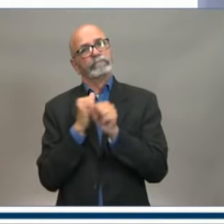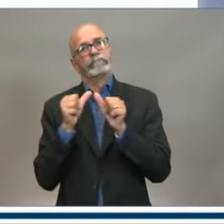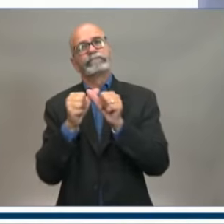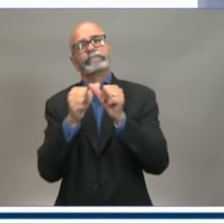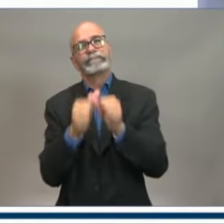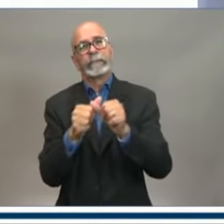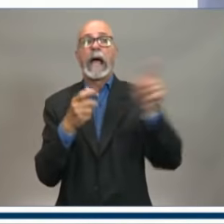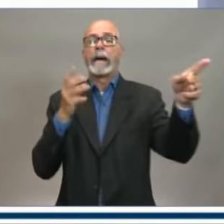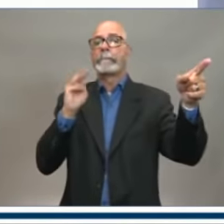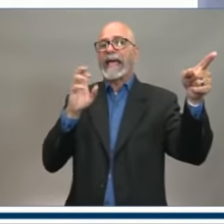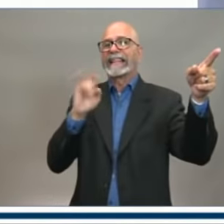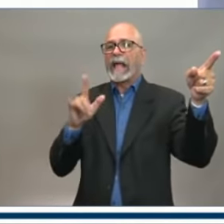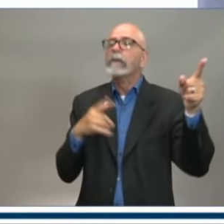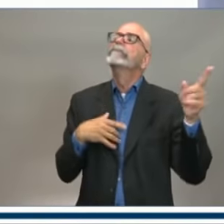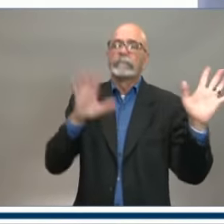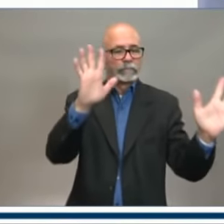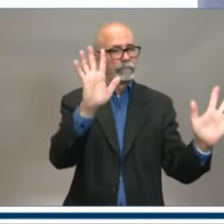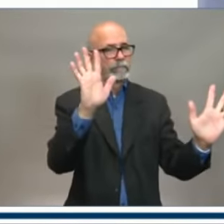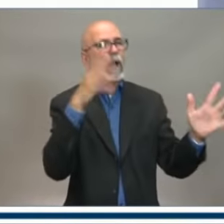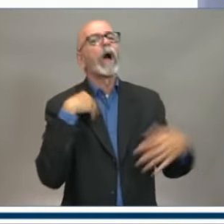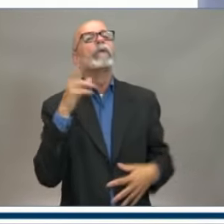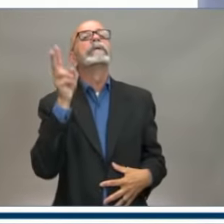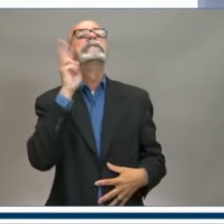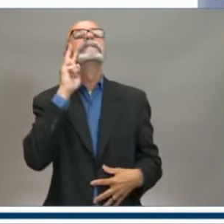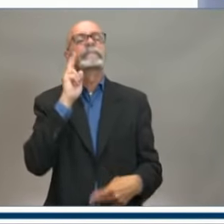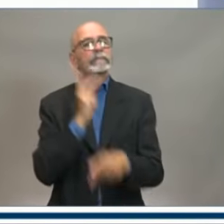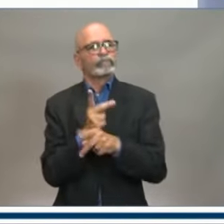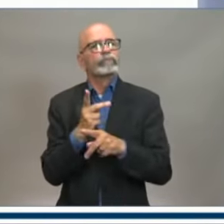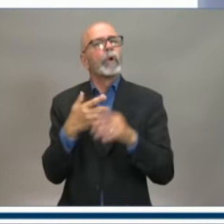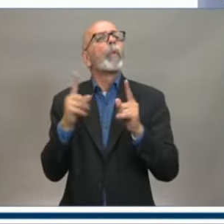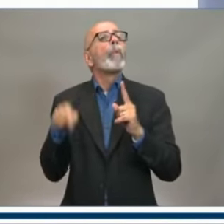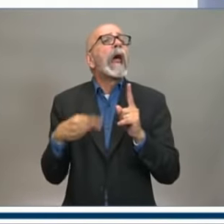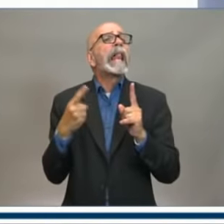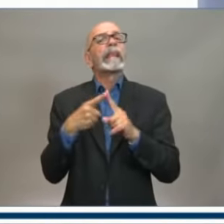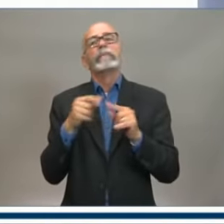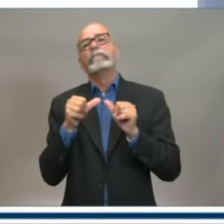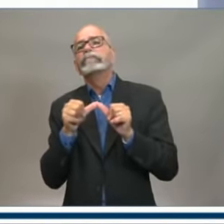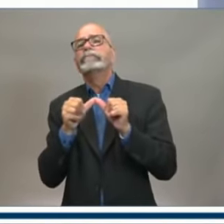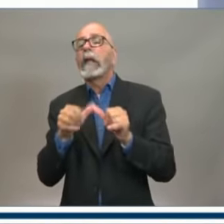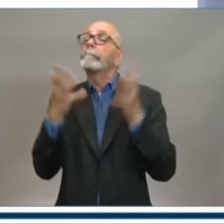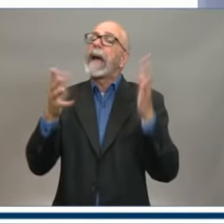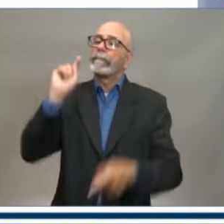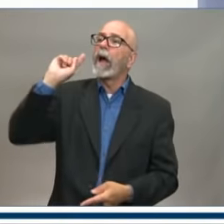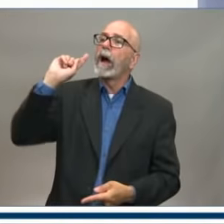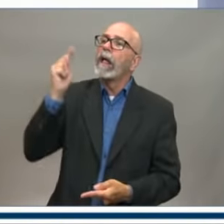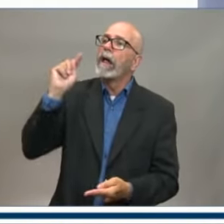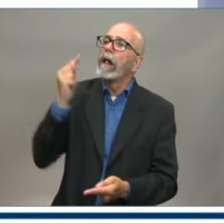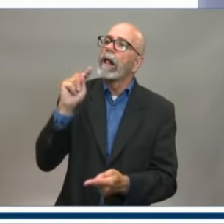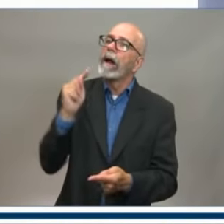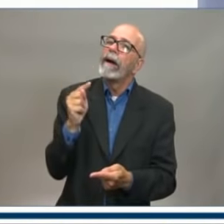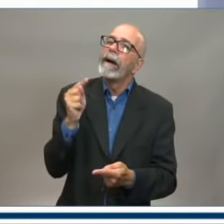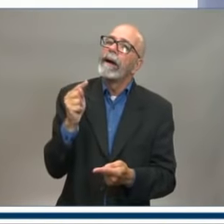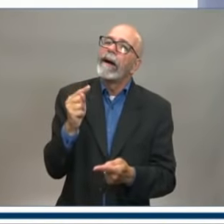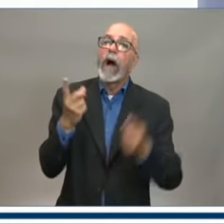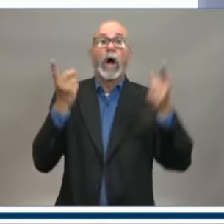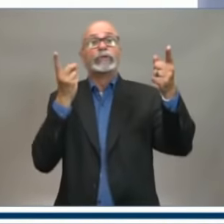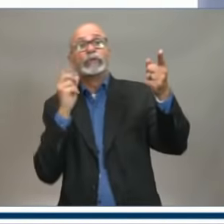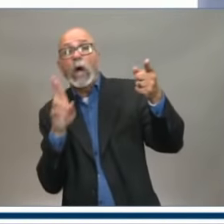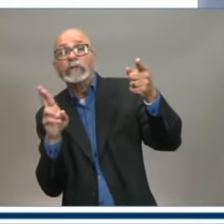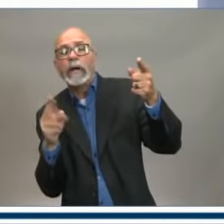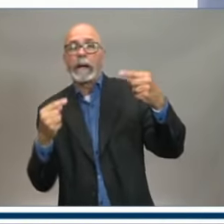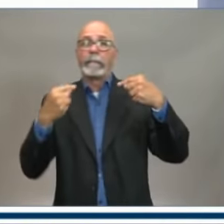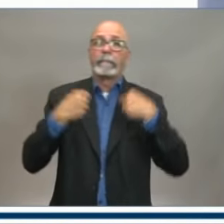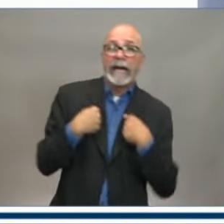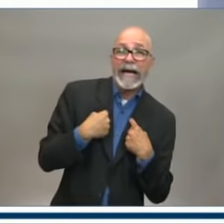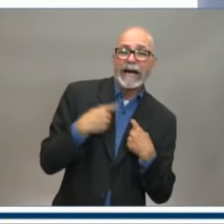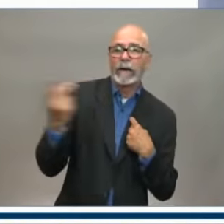exact formula or when that will happen. When Dr. Strang and I have always had a commitment that